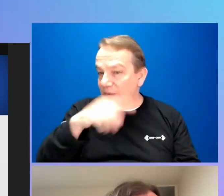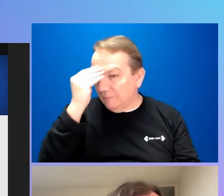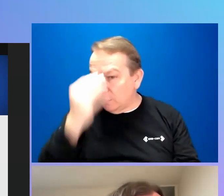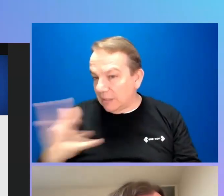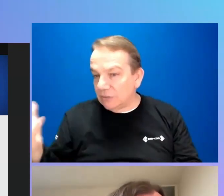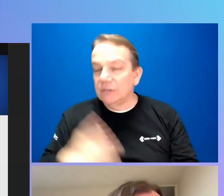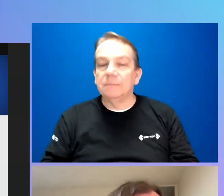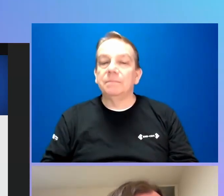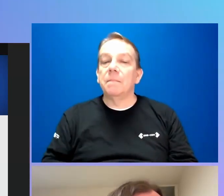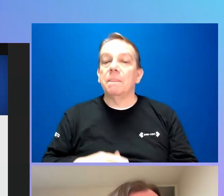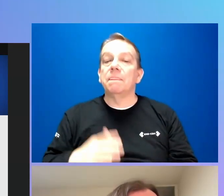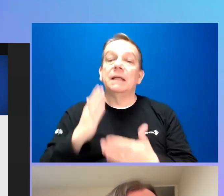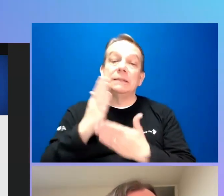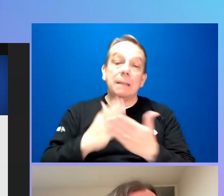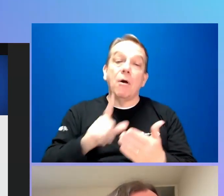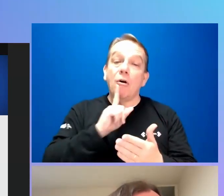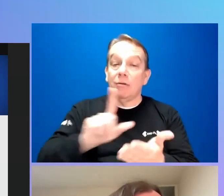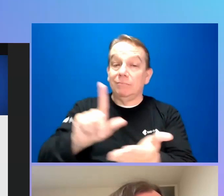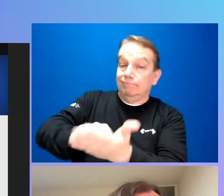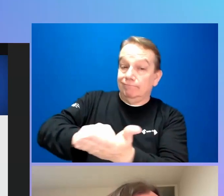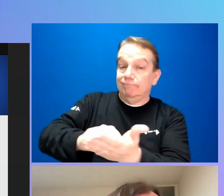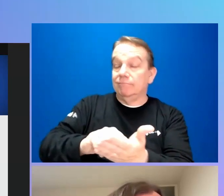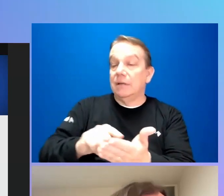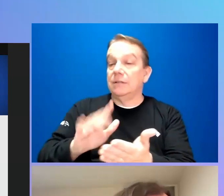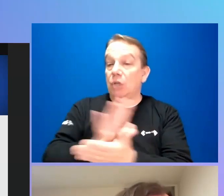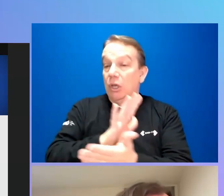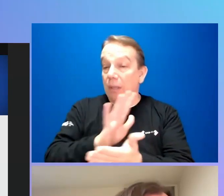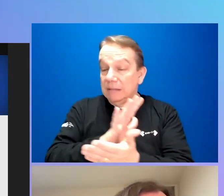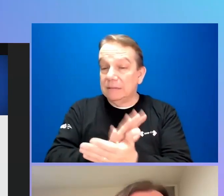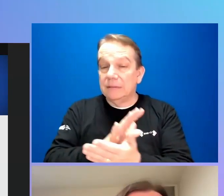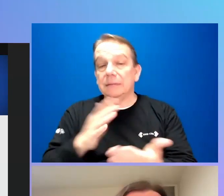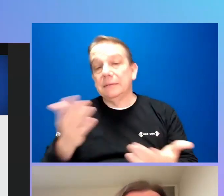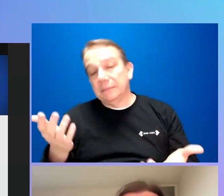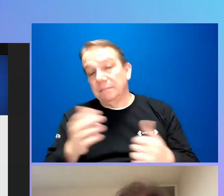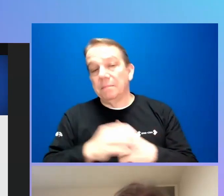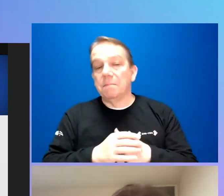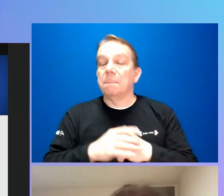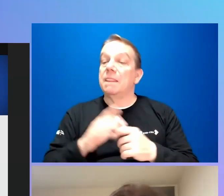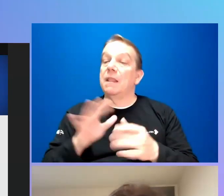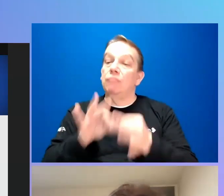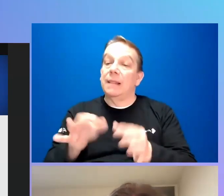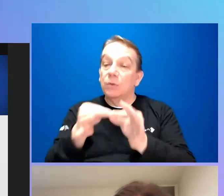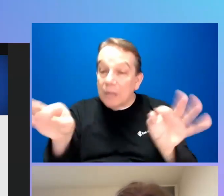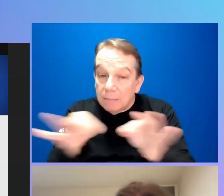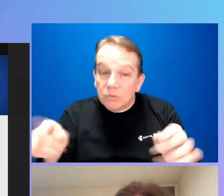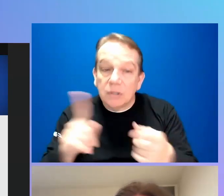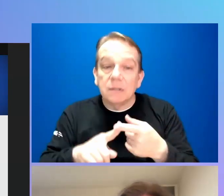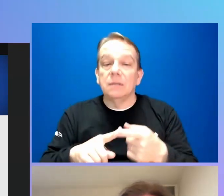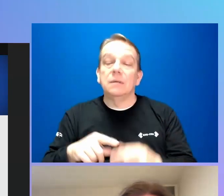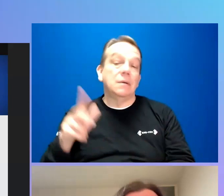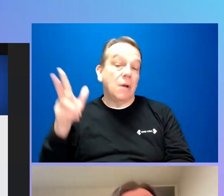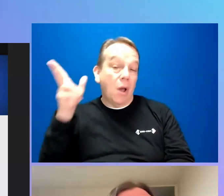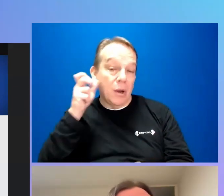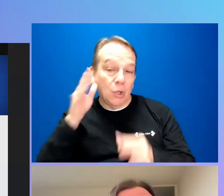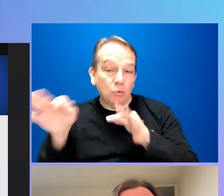for non-documents on captions positioning, on audio description timing. That's not part of